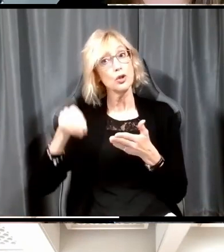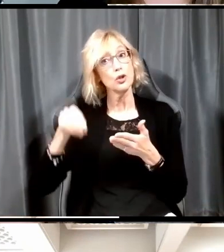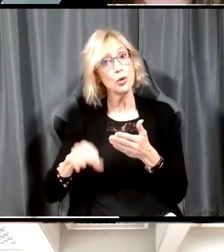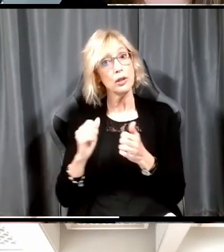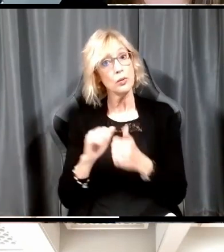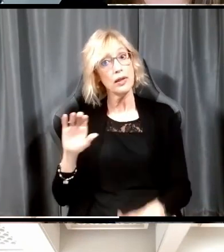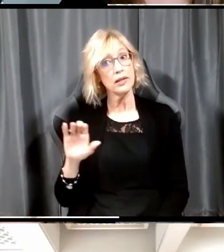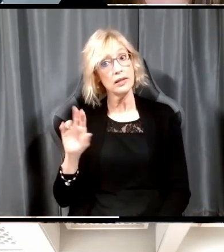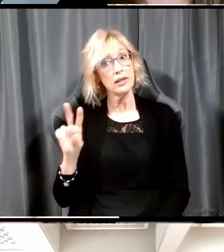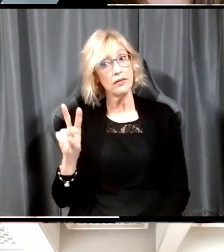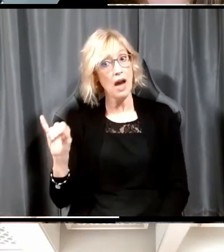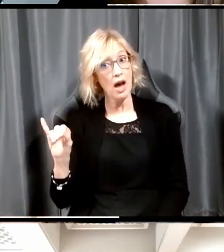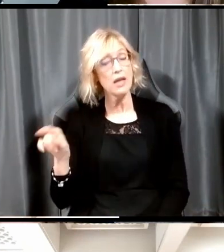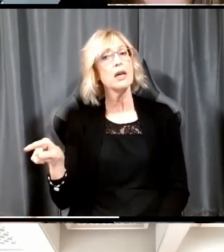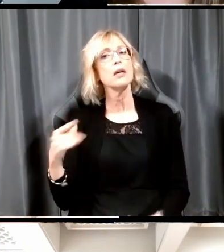CVI,